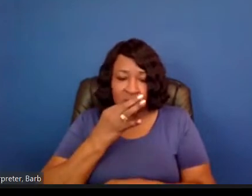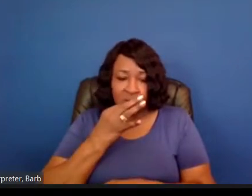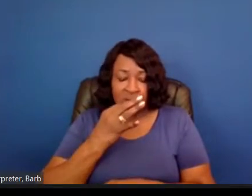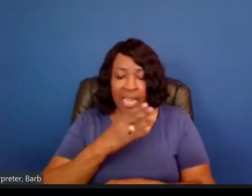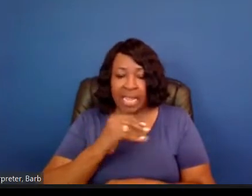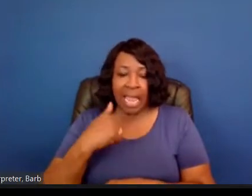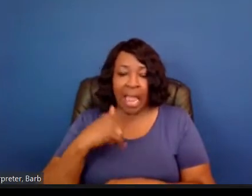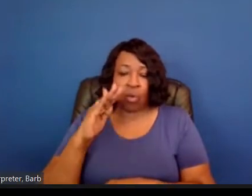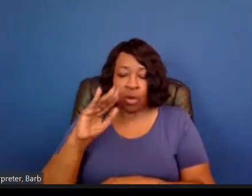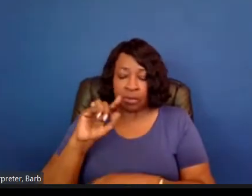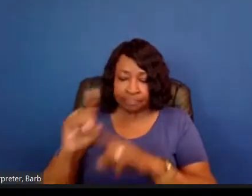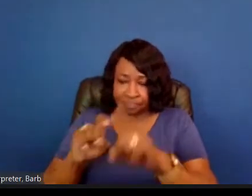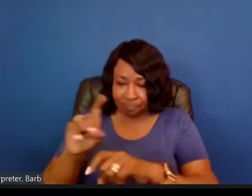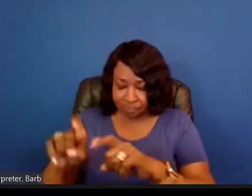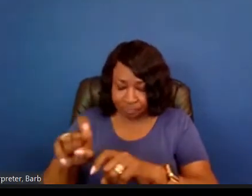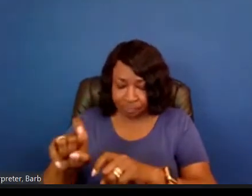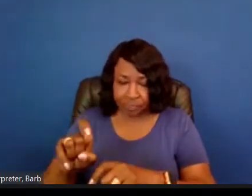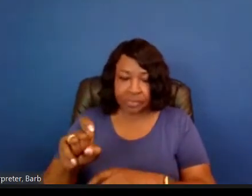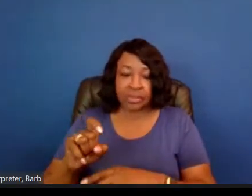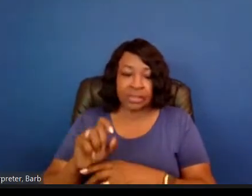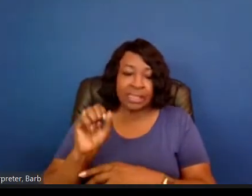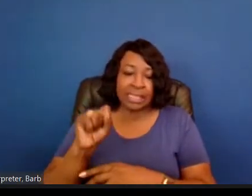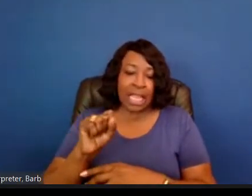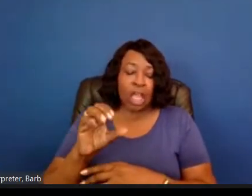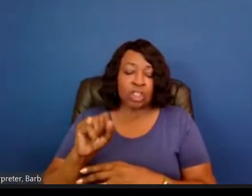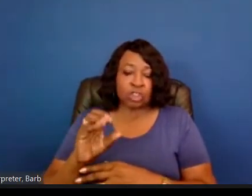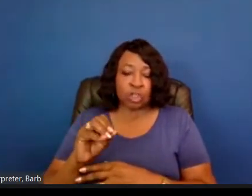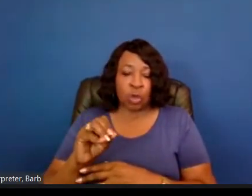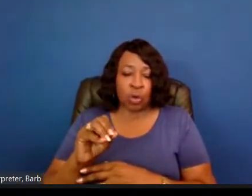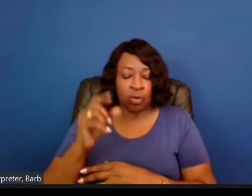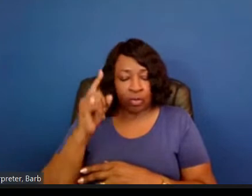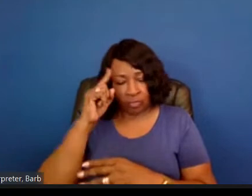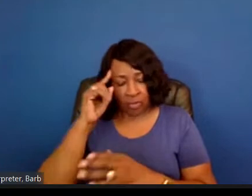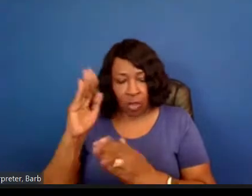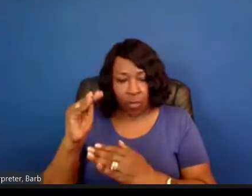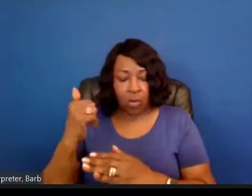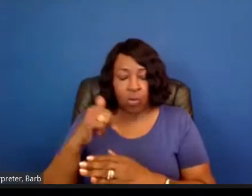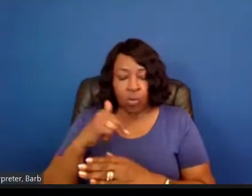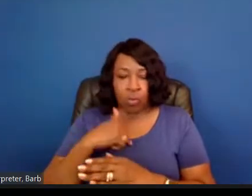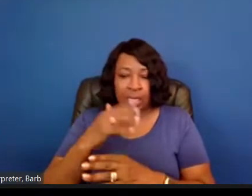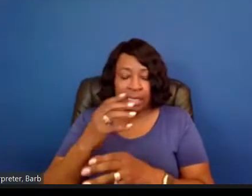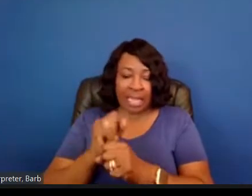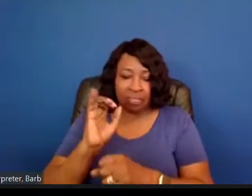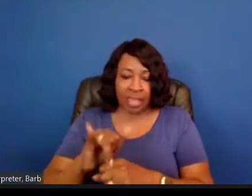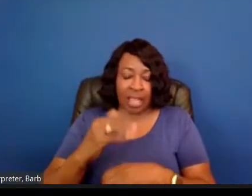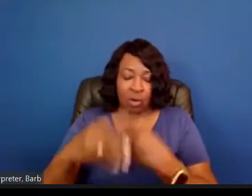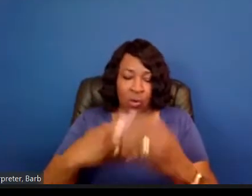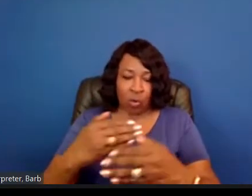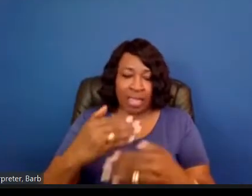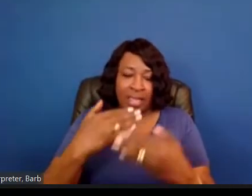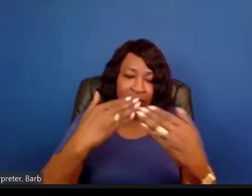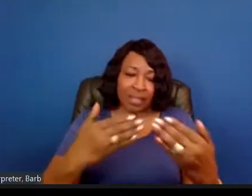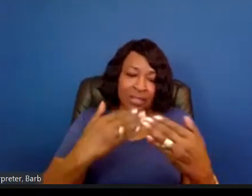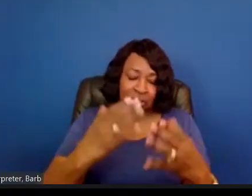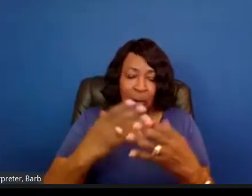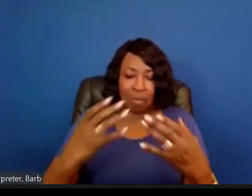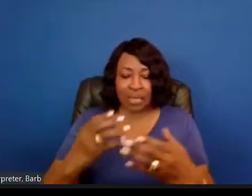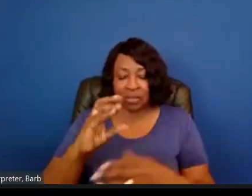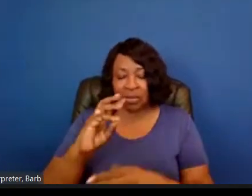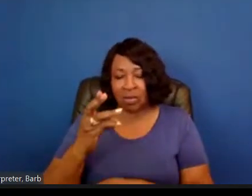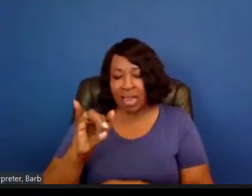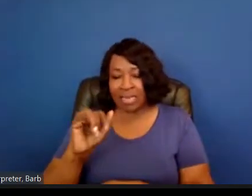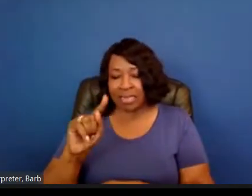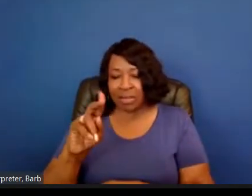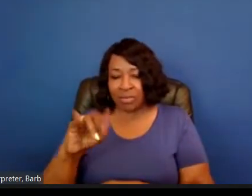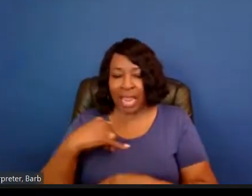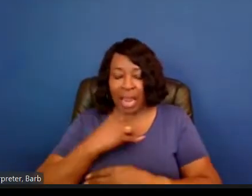everybody yeah. So hopefully we'll get that going. Yes. Thank you so much, Whitney. I appreciate you very much. Yes.